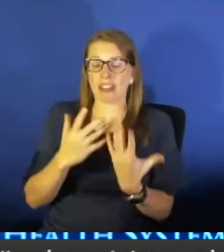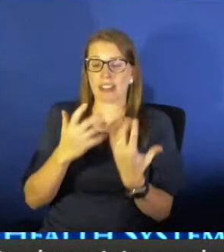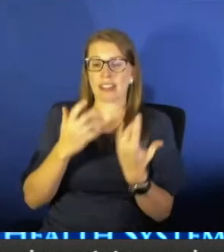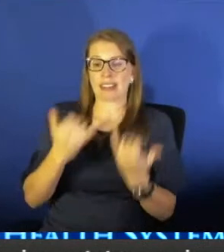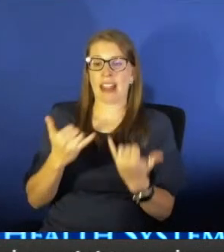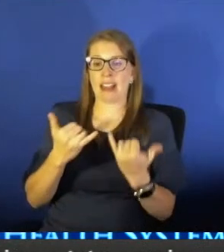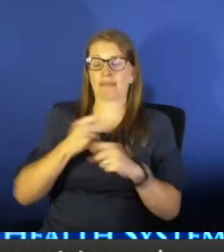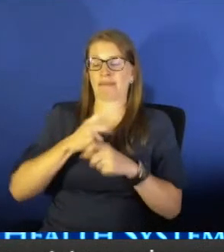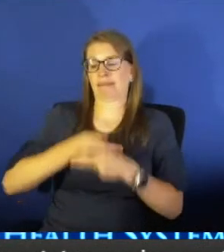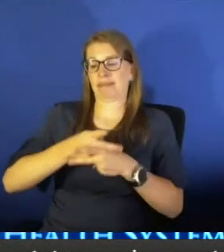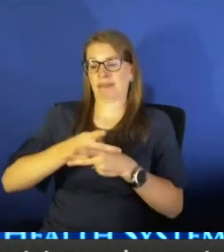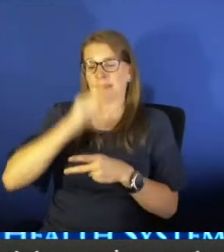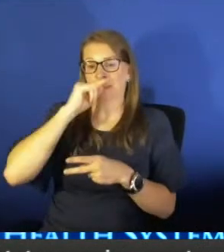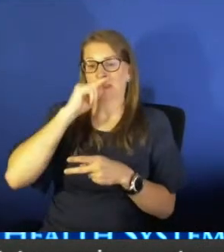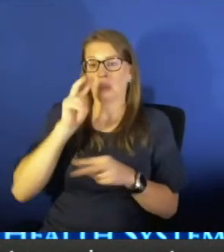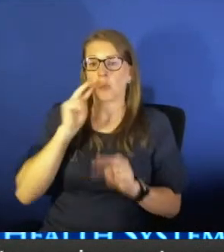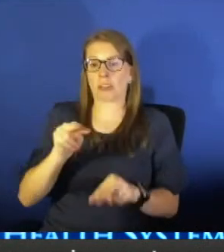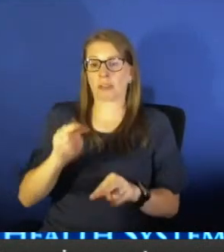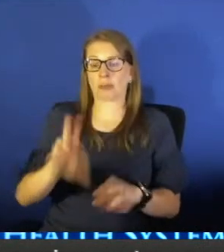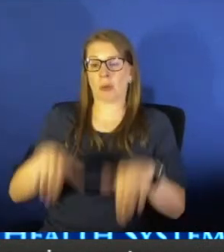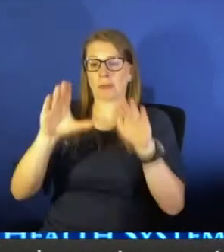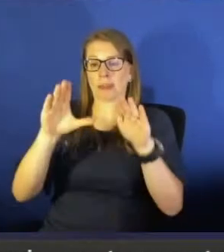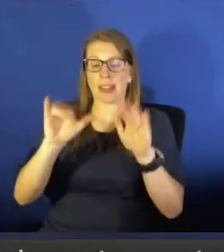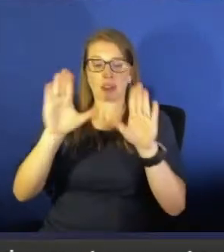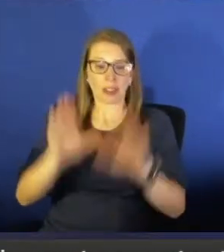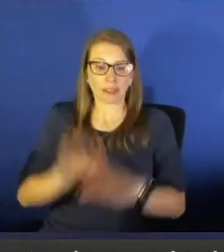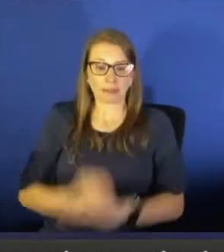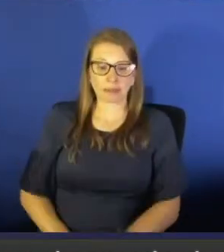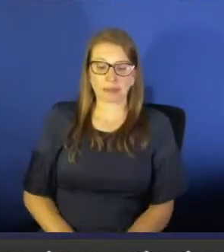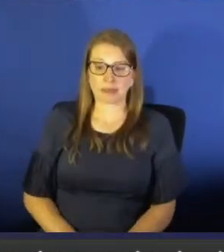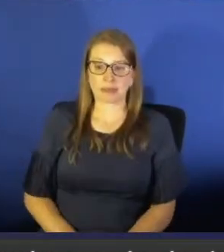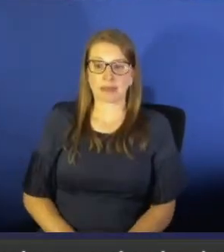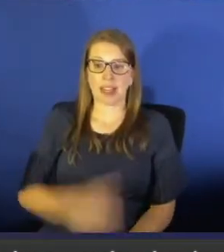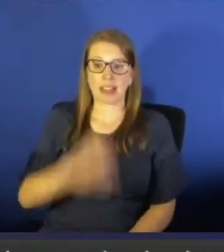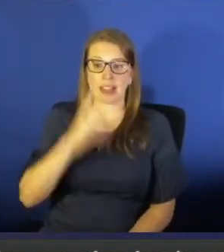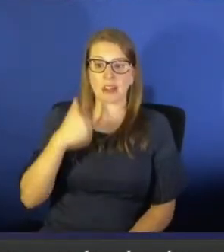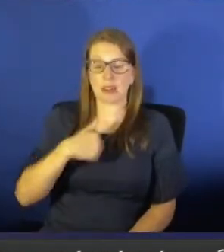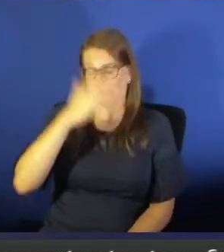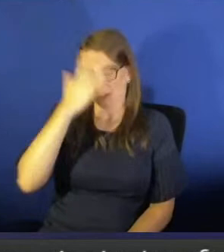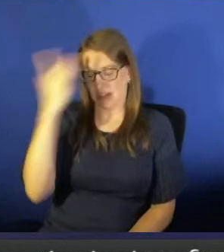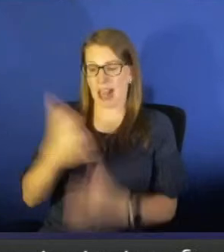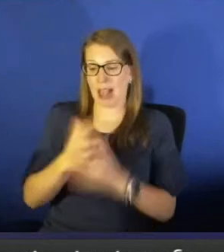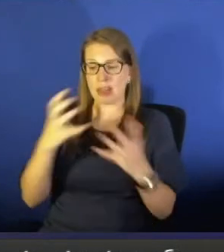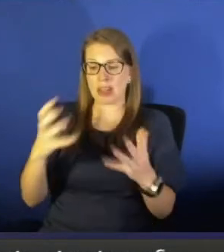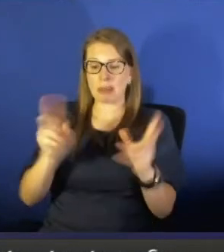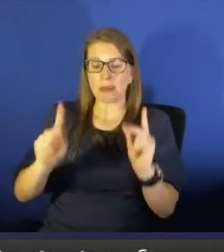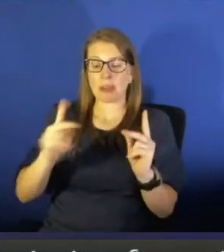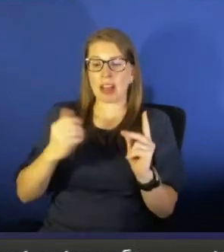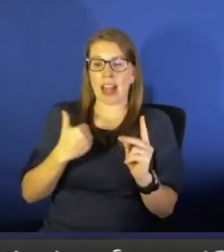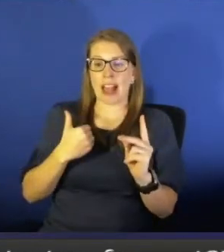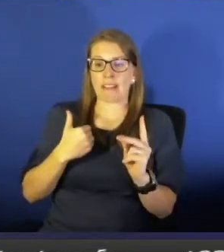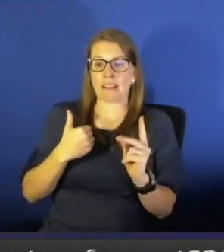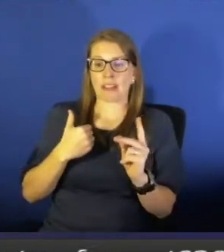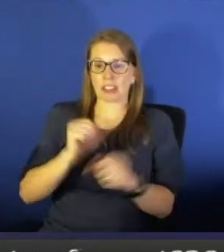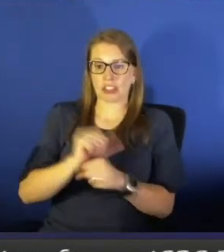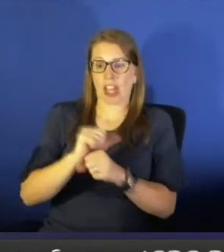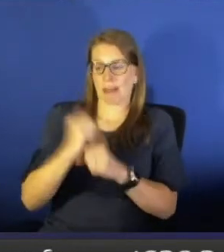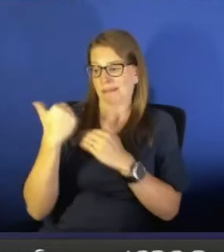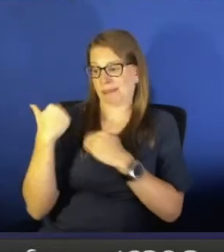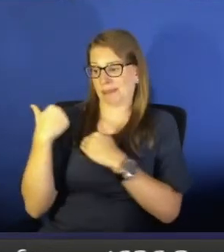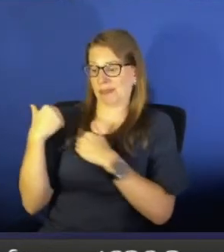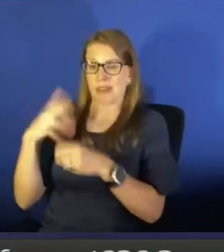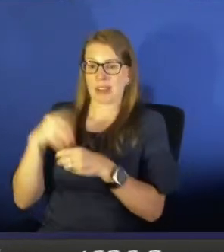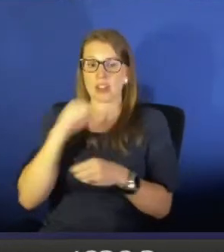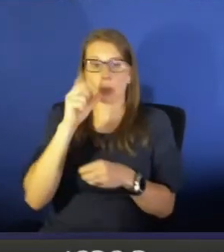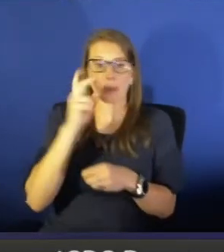and watch him grow up. So Isn't that great? Yep. I think we forget how much that everybody has a job to play, and you're right. You don't see that patient all the way